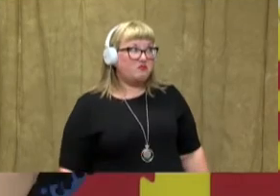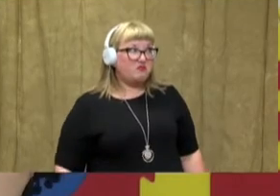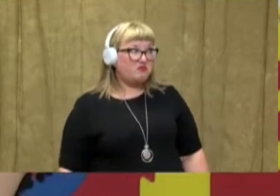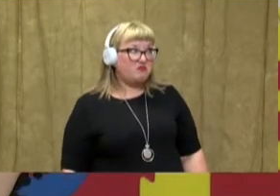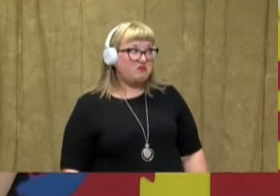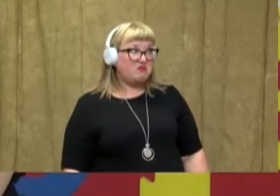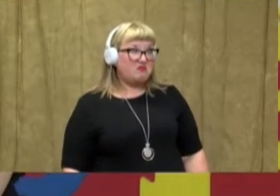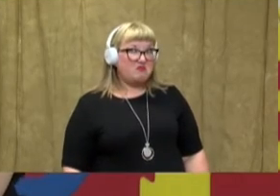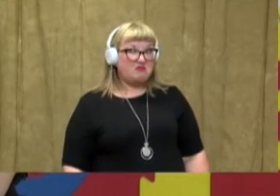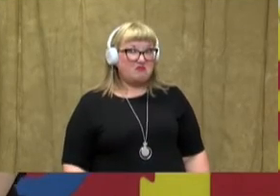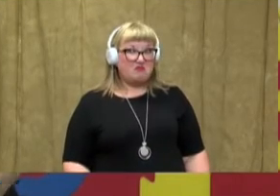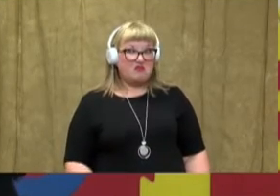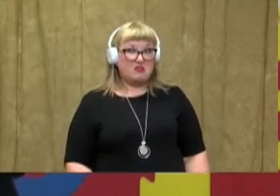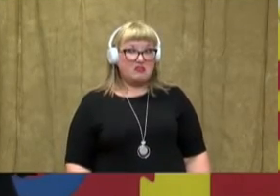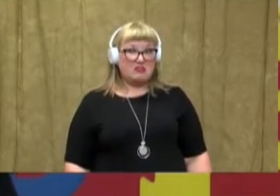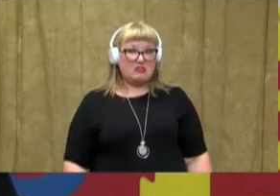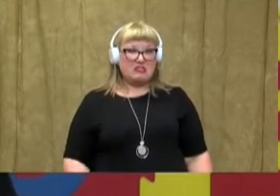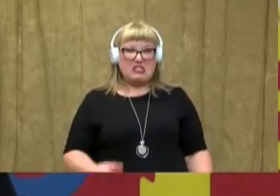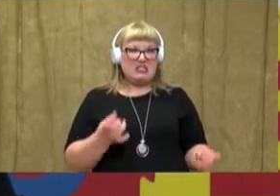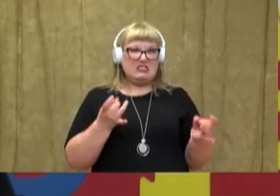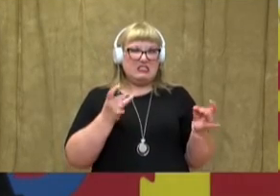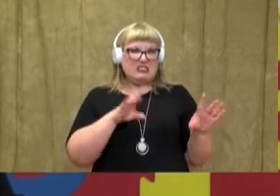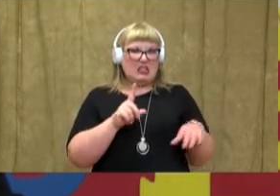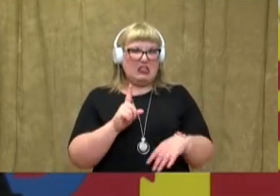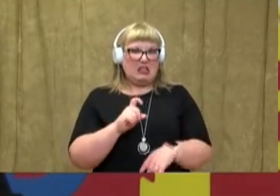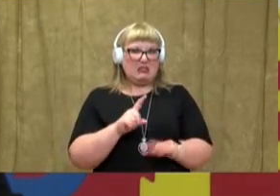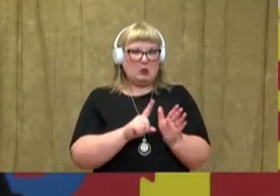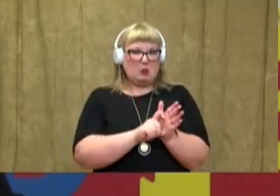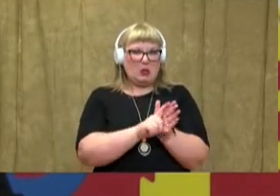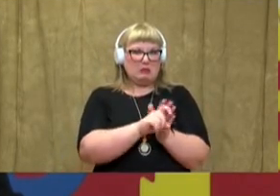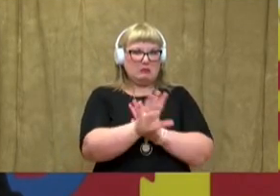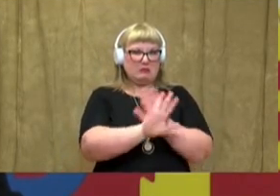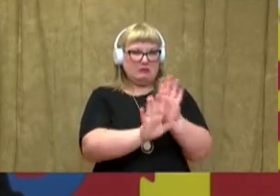didn't much like wiggly things.